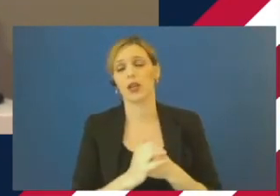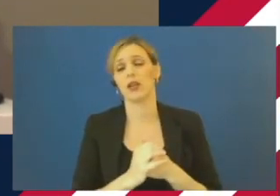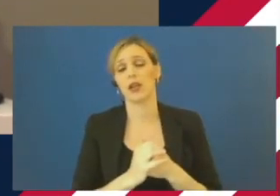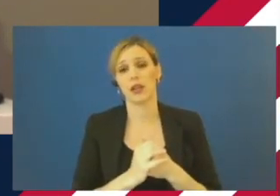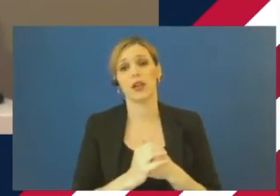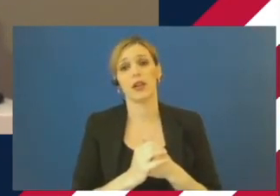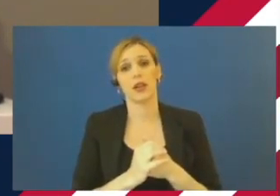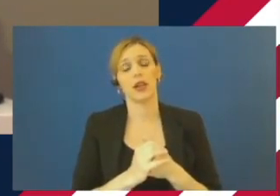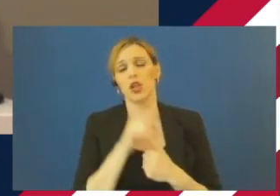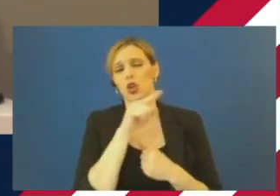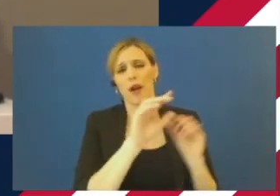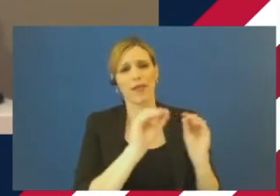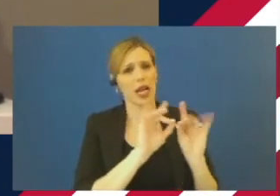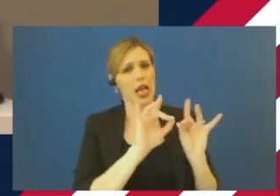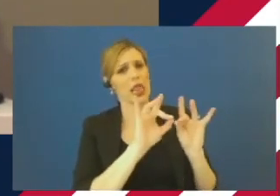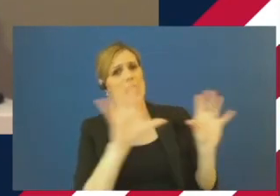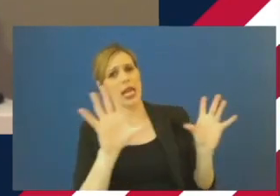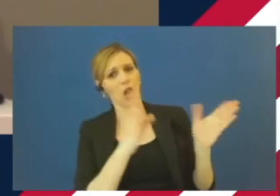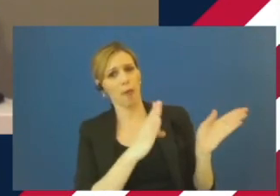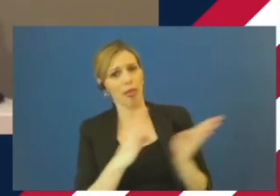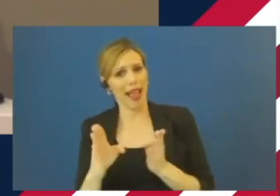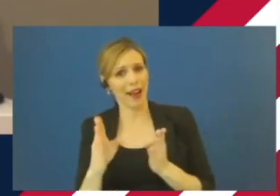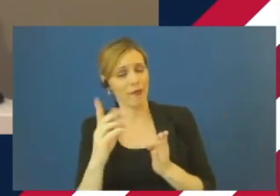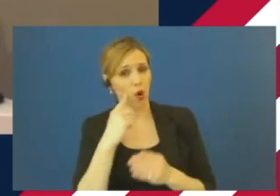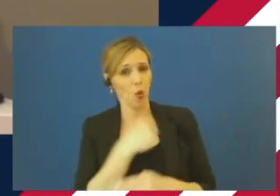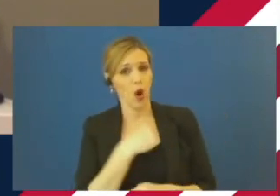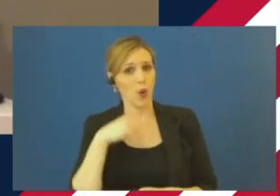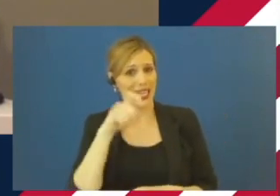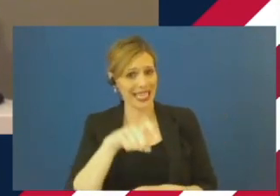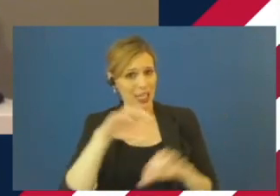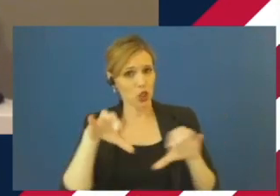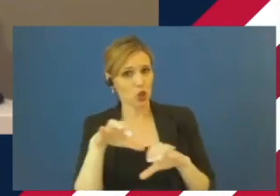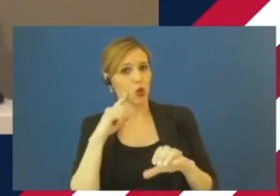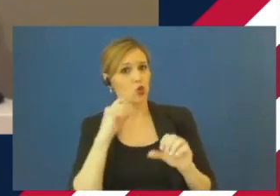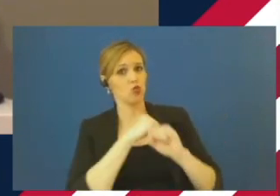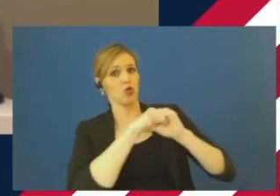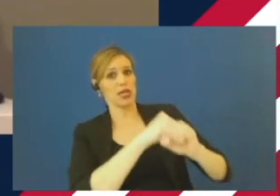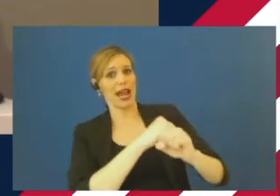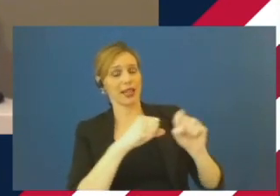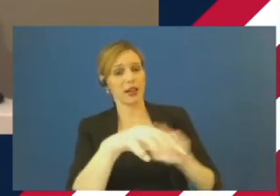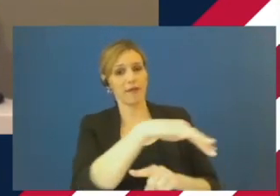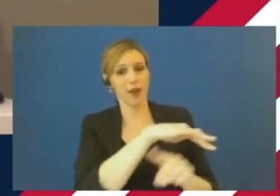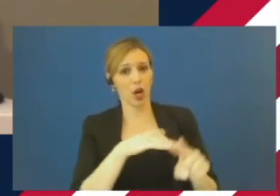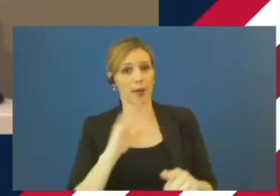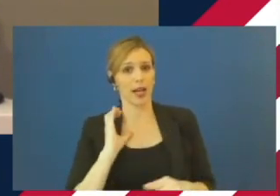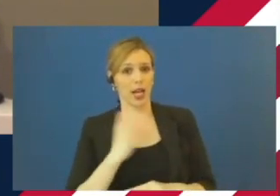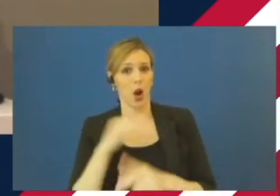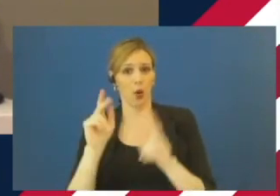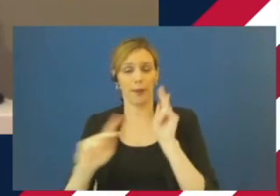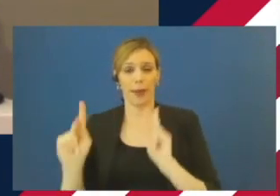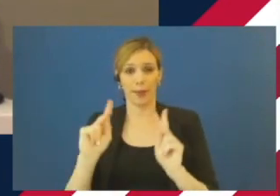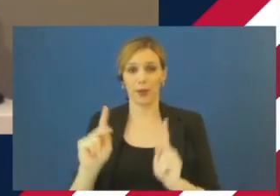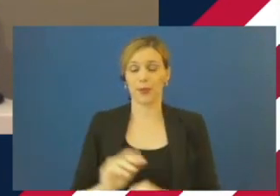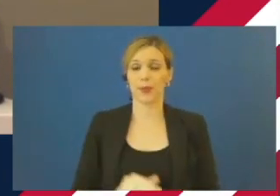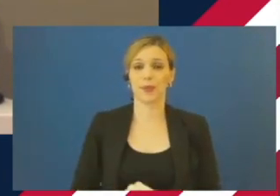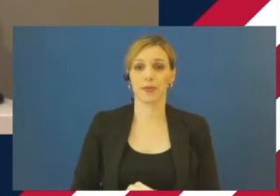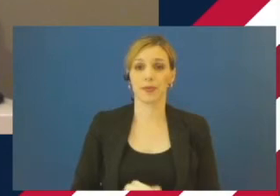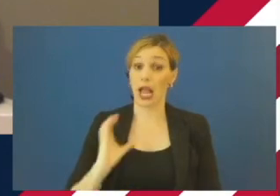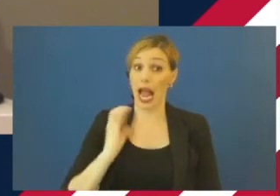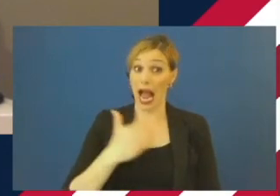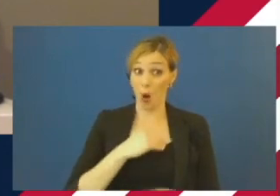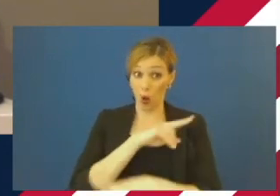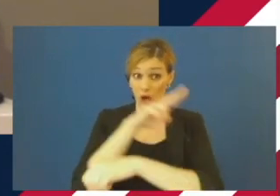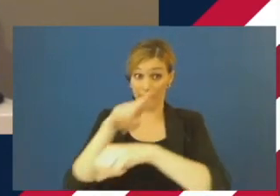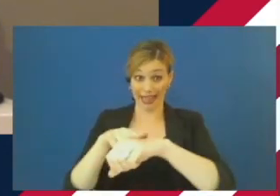do at home in order to protect the environment and protect our communities. You know, our nation has abdicated